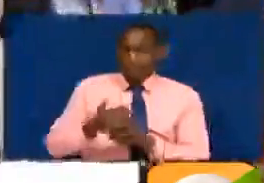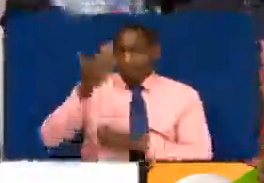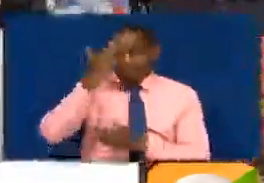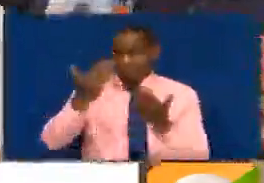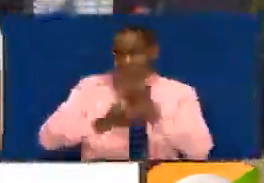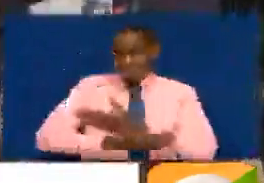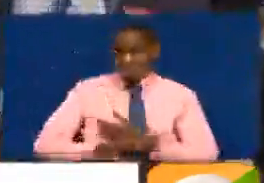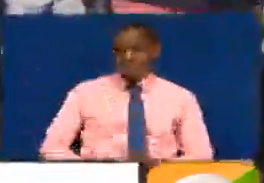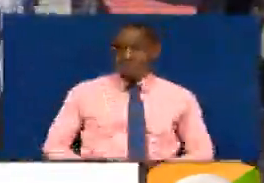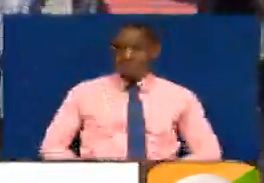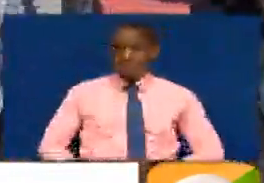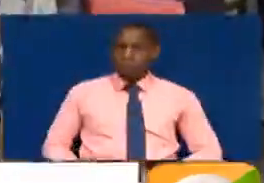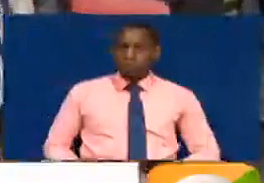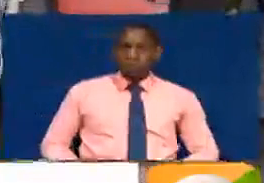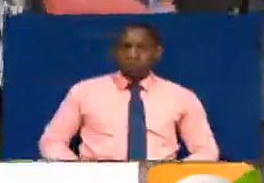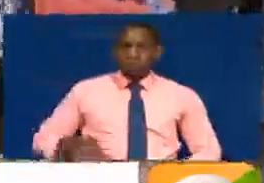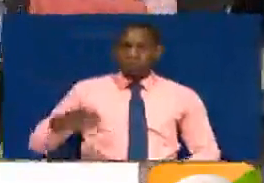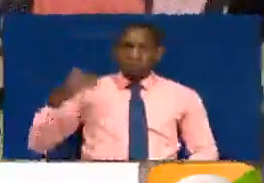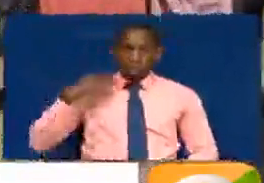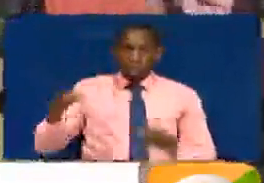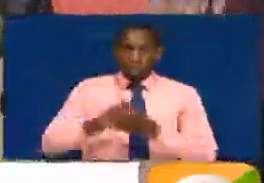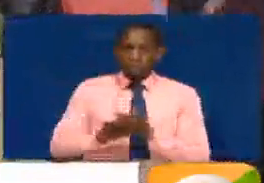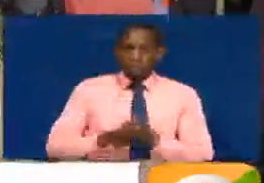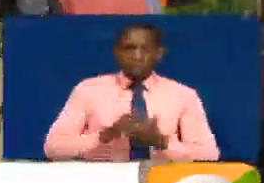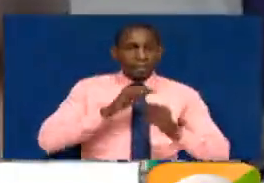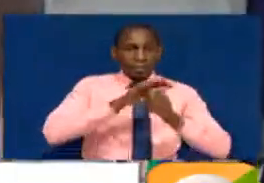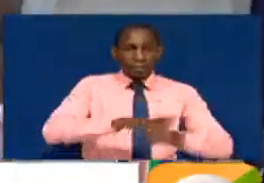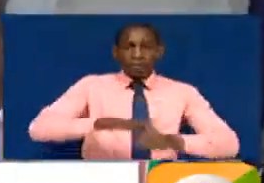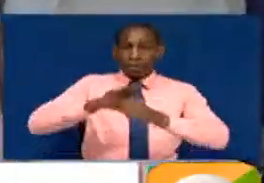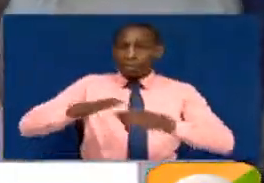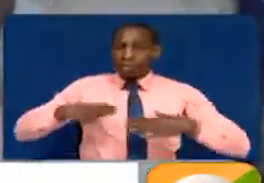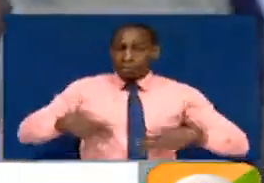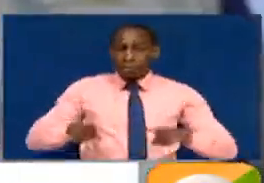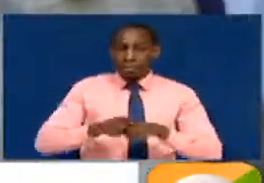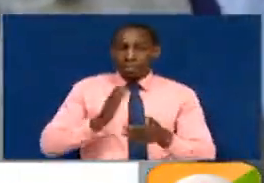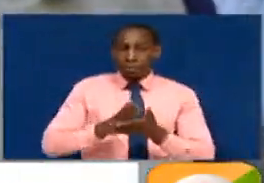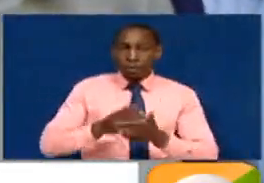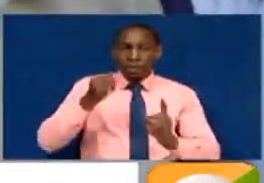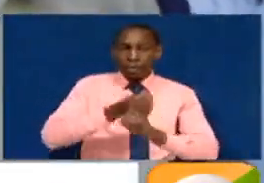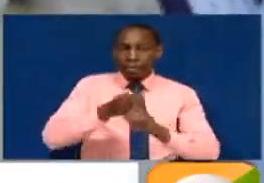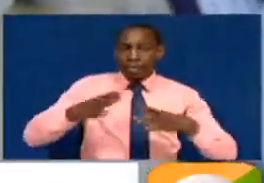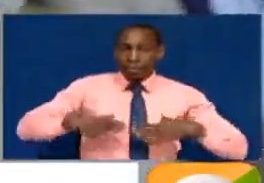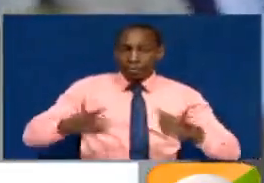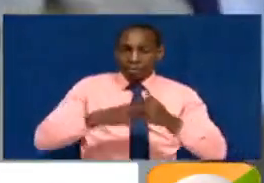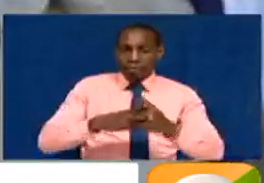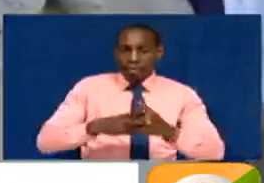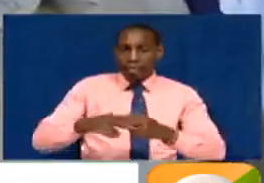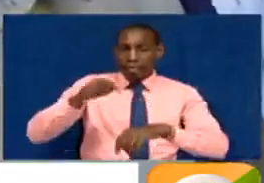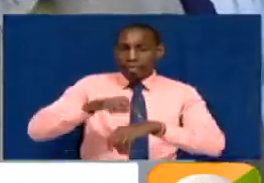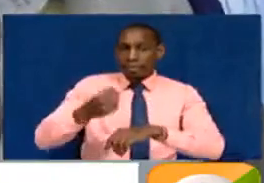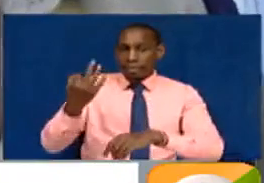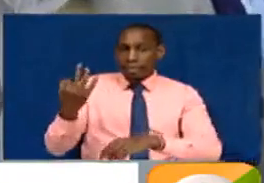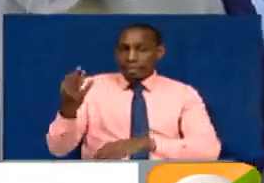Monday night. The gang has visited terror on area residents, allegedly attacking seven people in a span